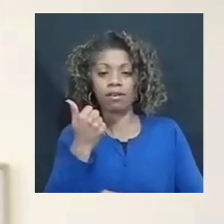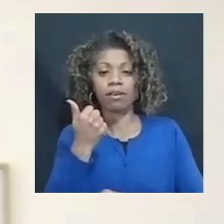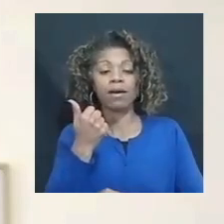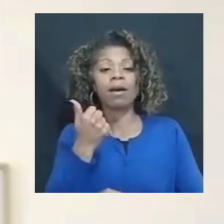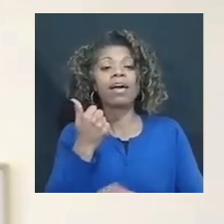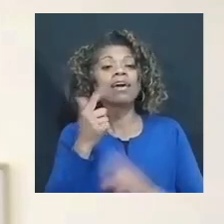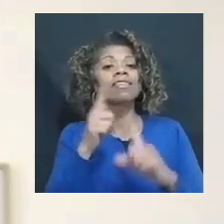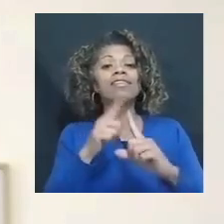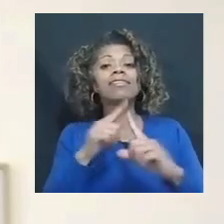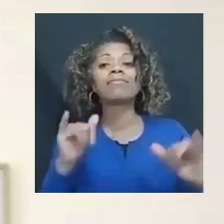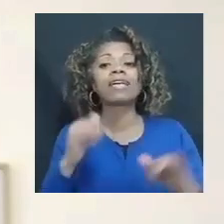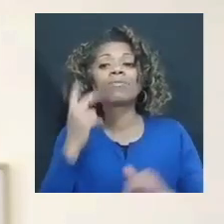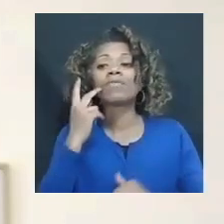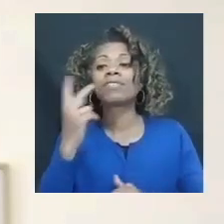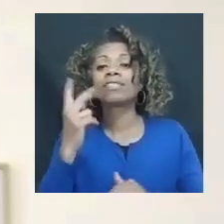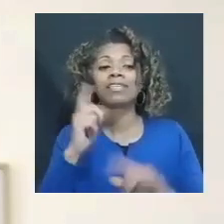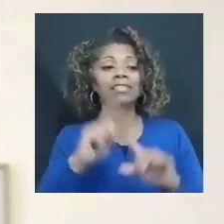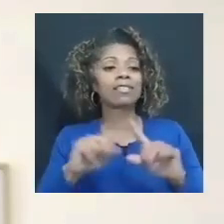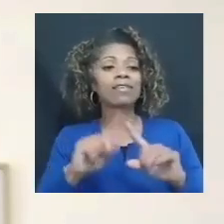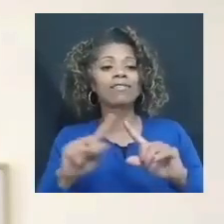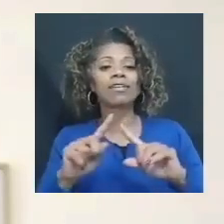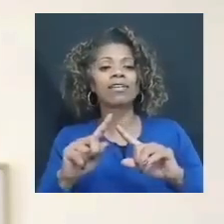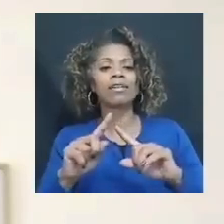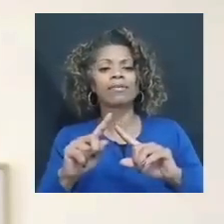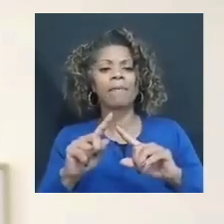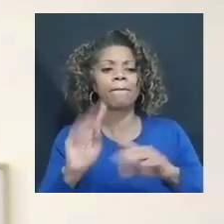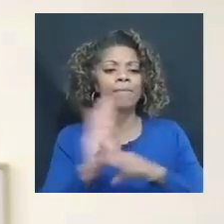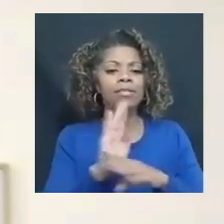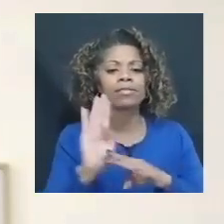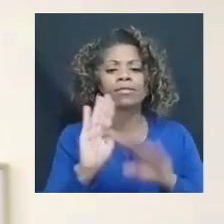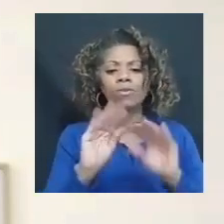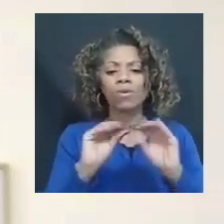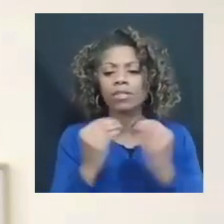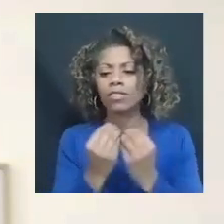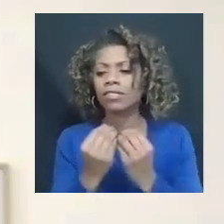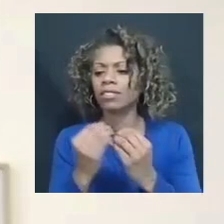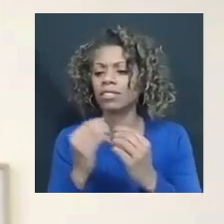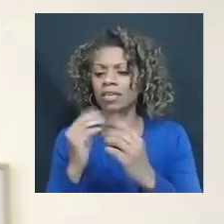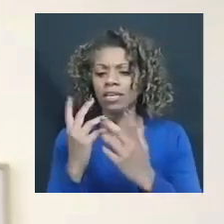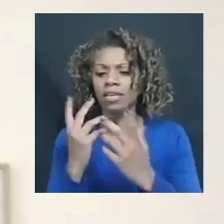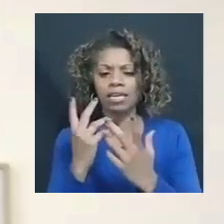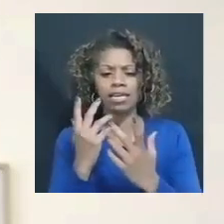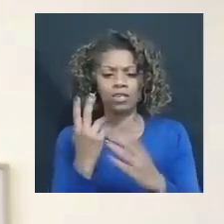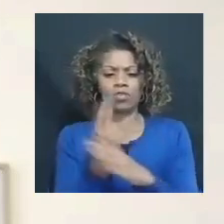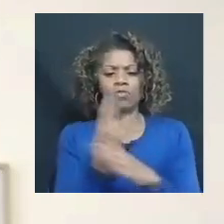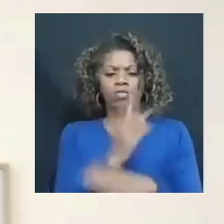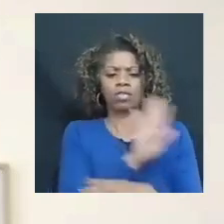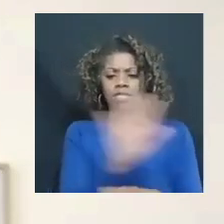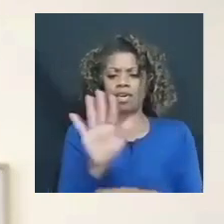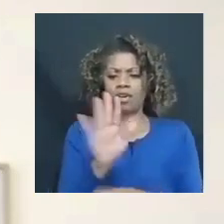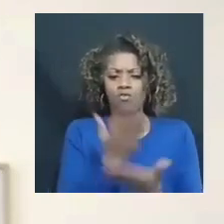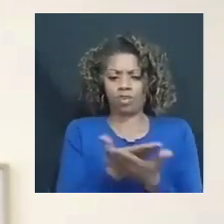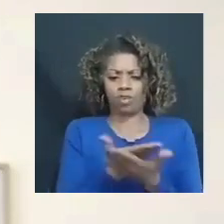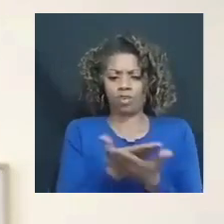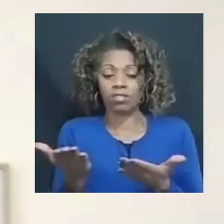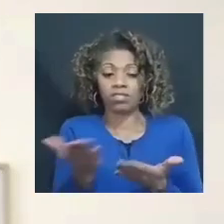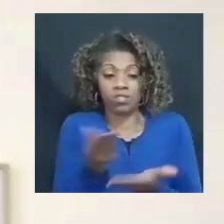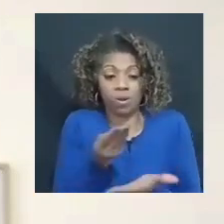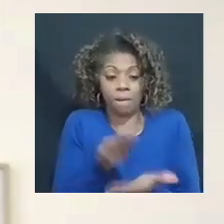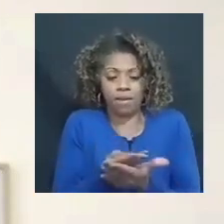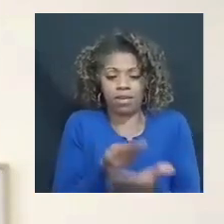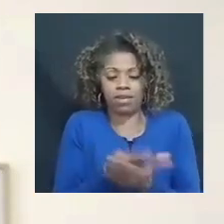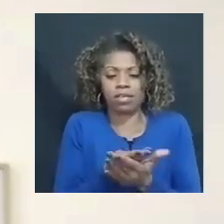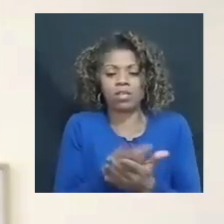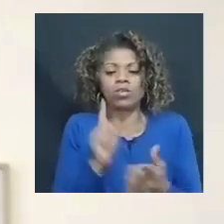philanthropists answering this clarion call, recognizing the importance of mobilizing their resources and their dollars in support of social justice